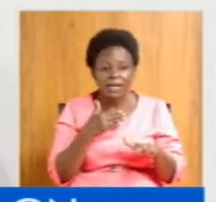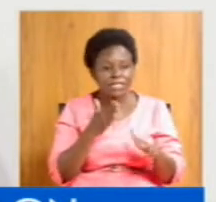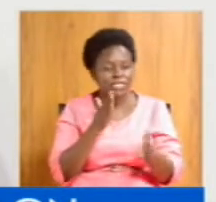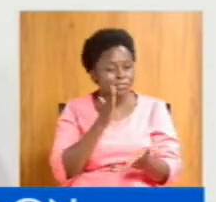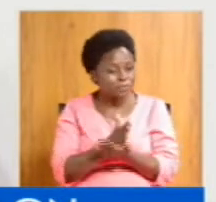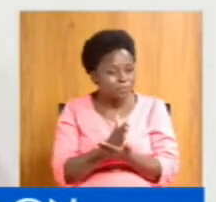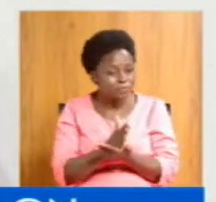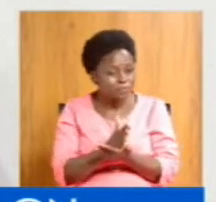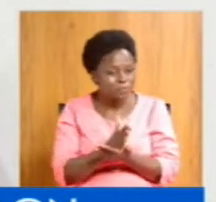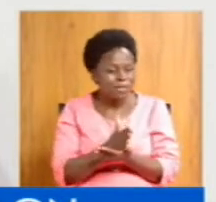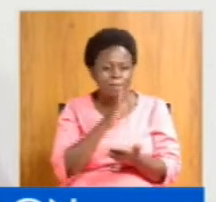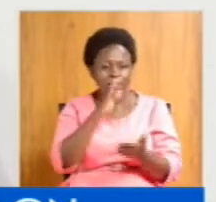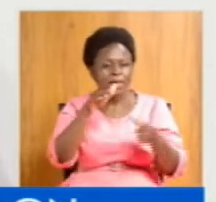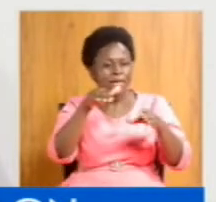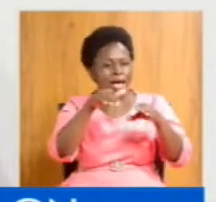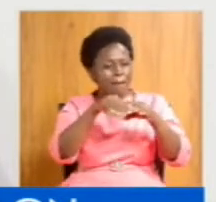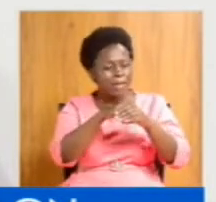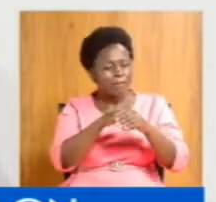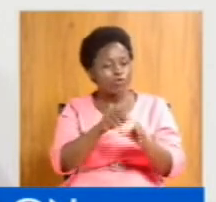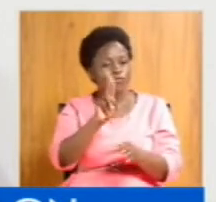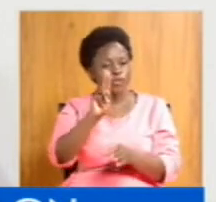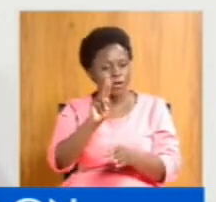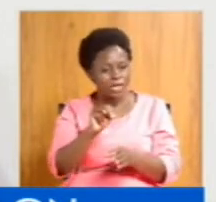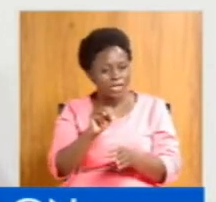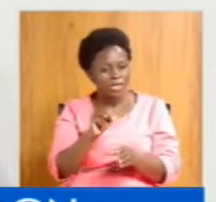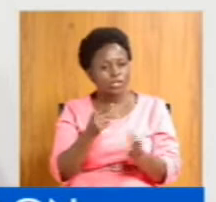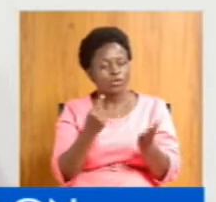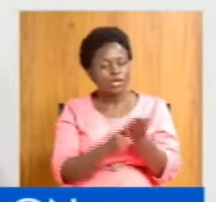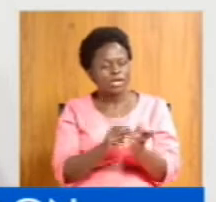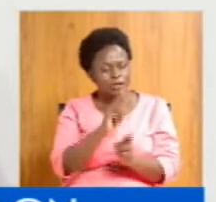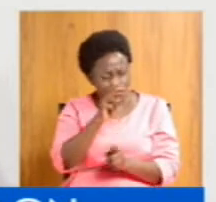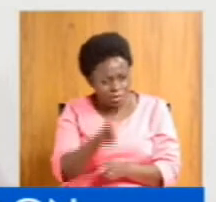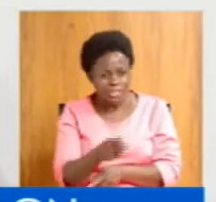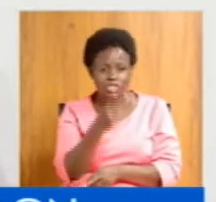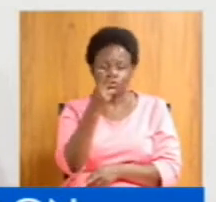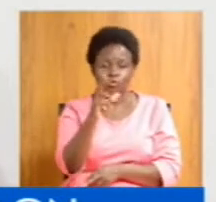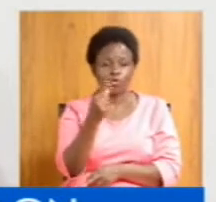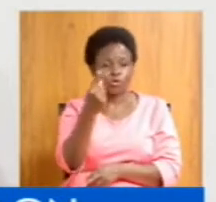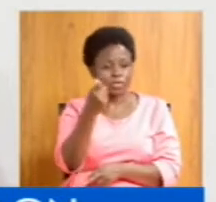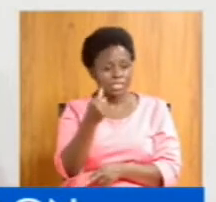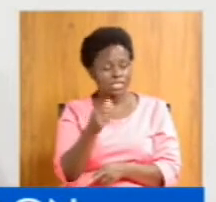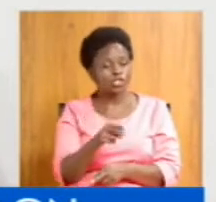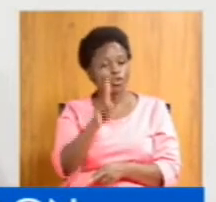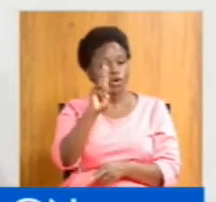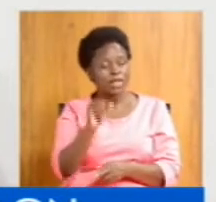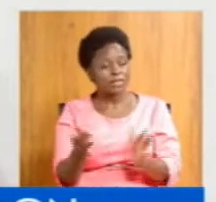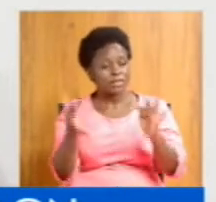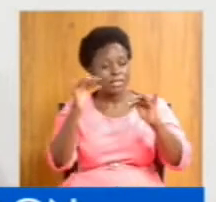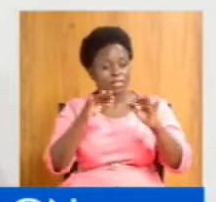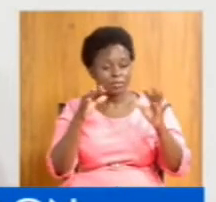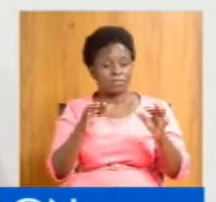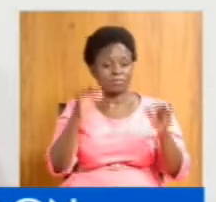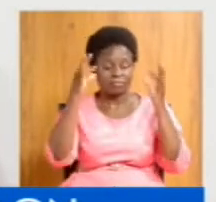indeed, being a member of the UN, Uganda recognizes that in 2016, the UN General Assembly passed